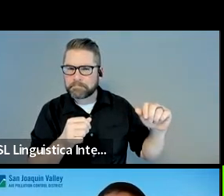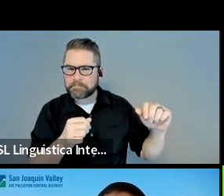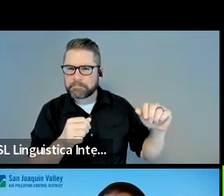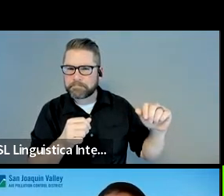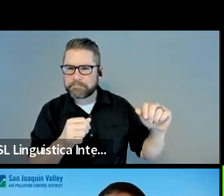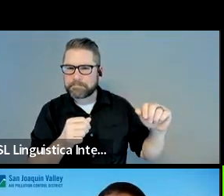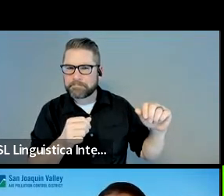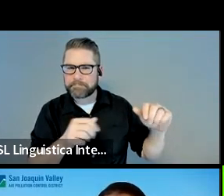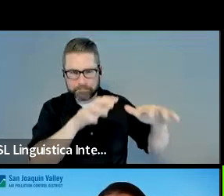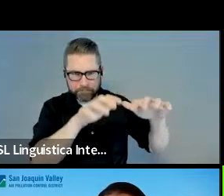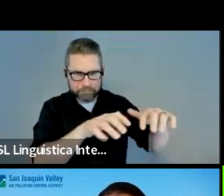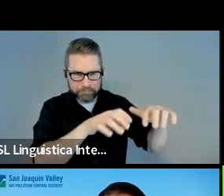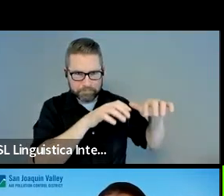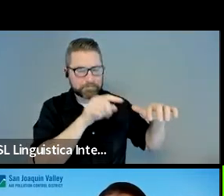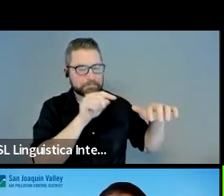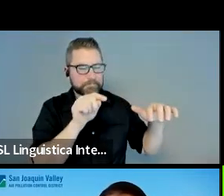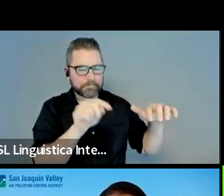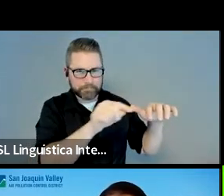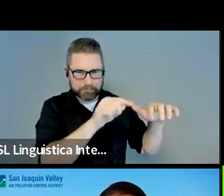the